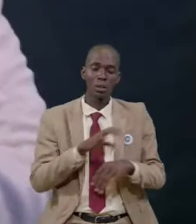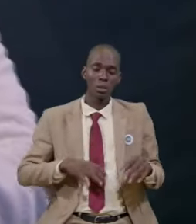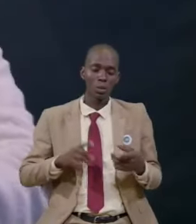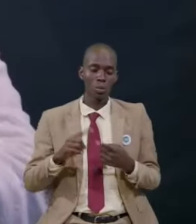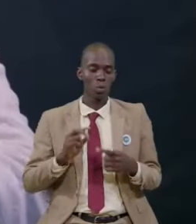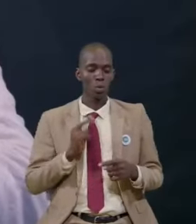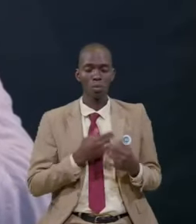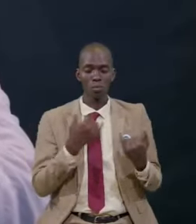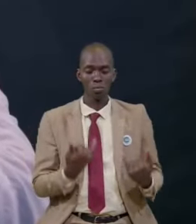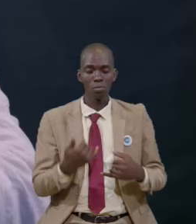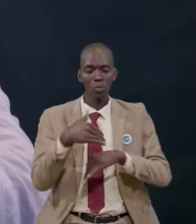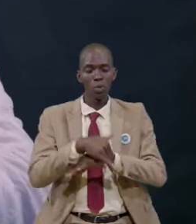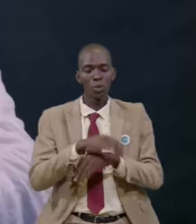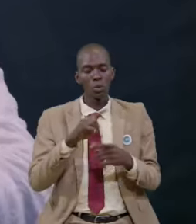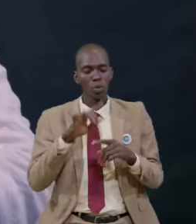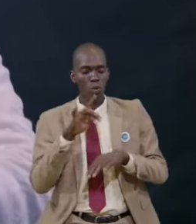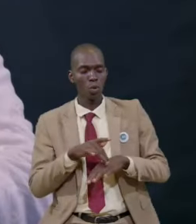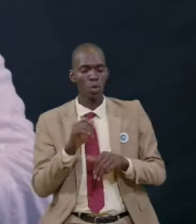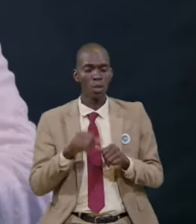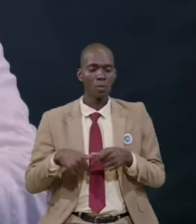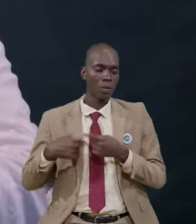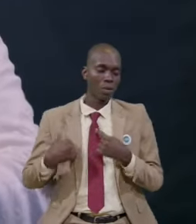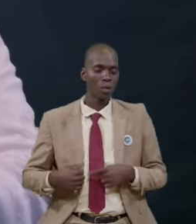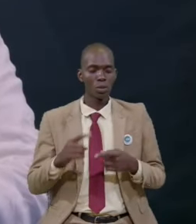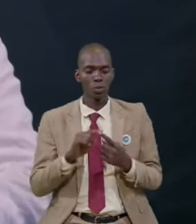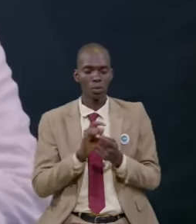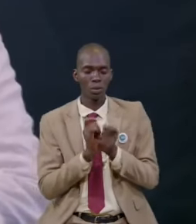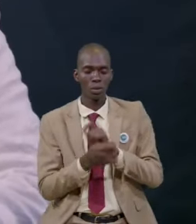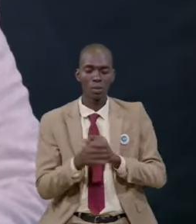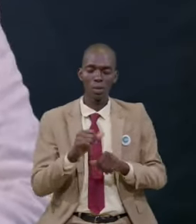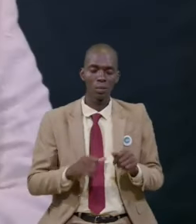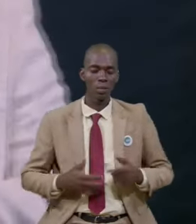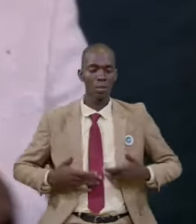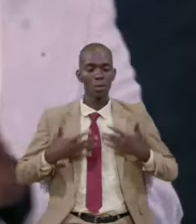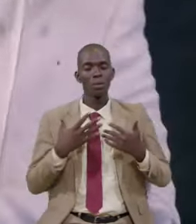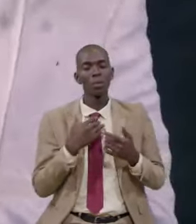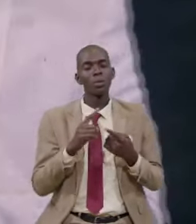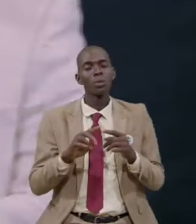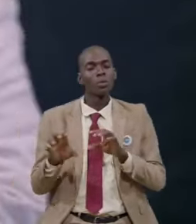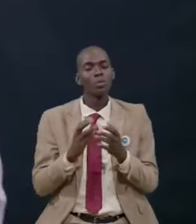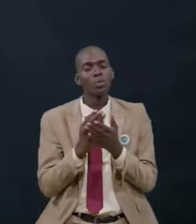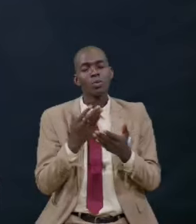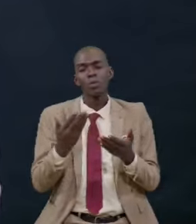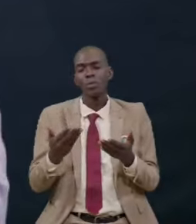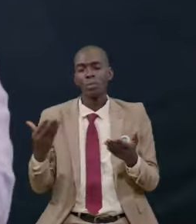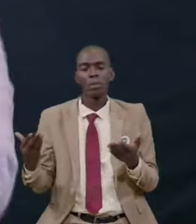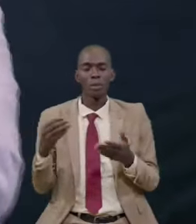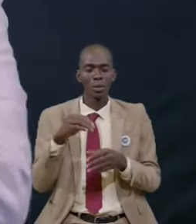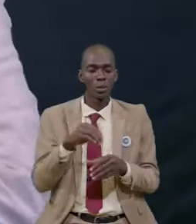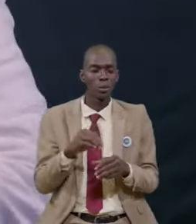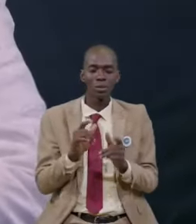to transform every life, and to do something incredible in every life,